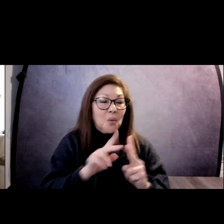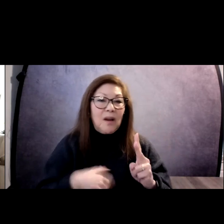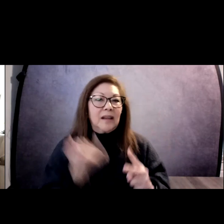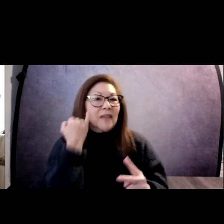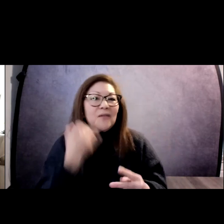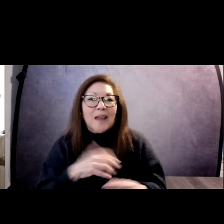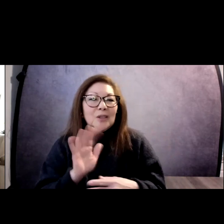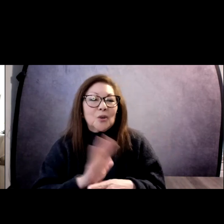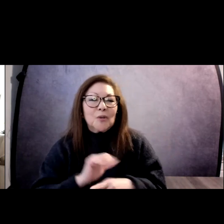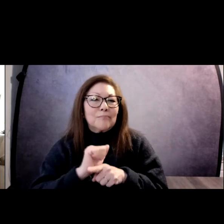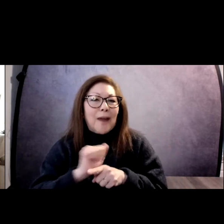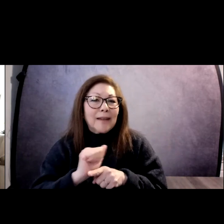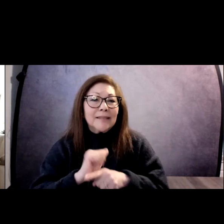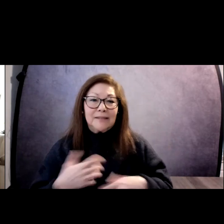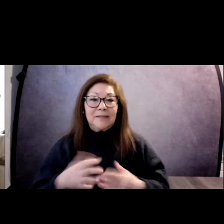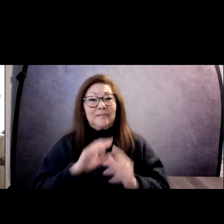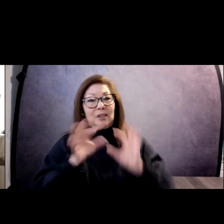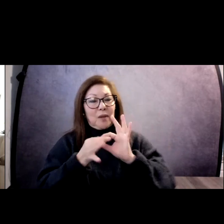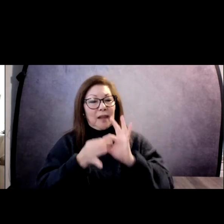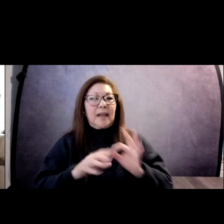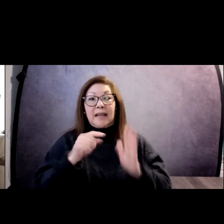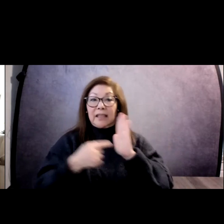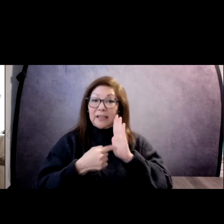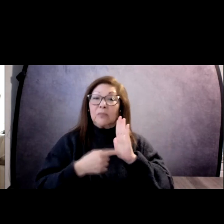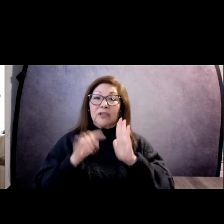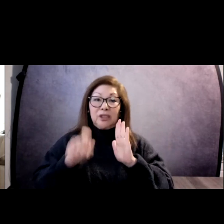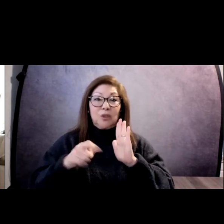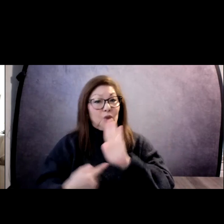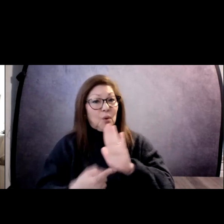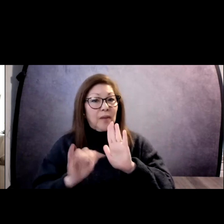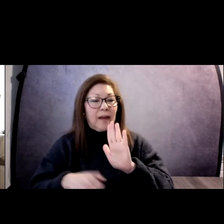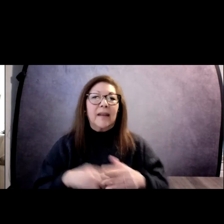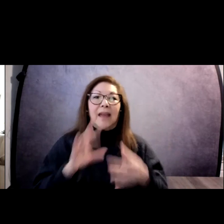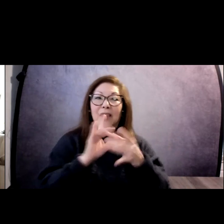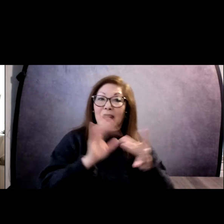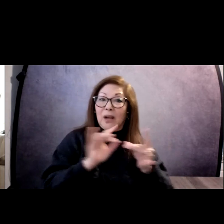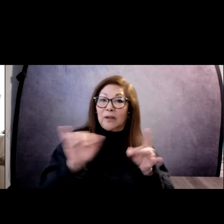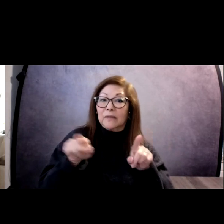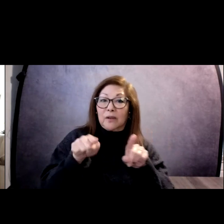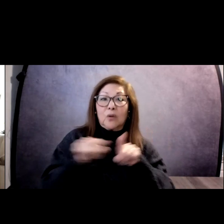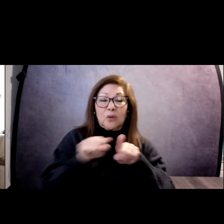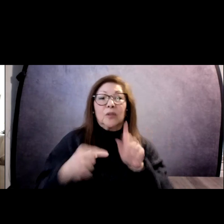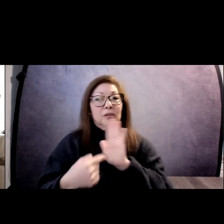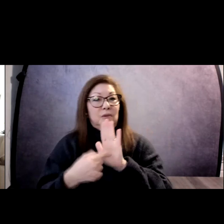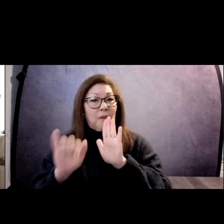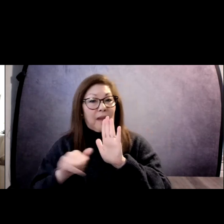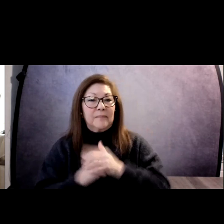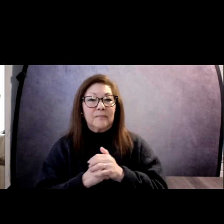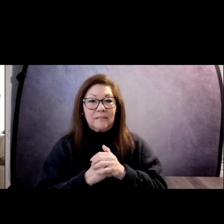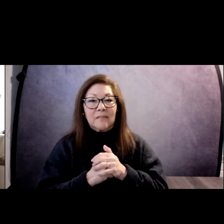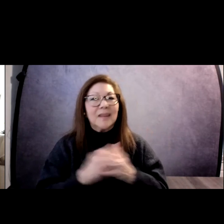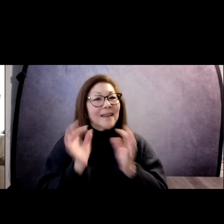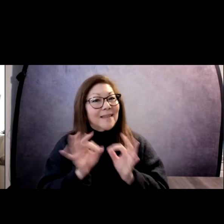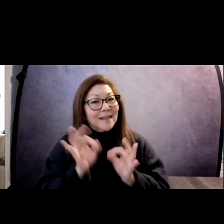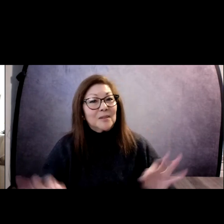about, then the samples can reflect that, and certainly the narrative can reflect that. So again, that's